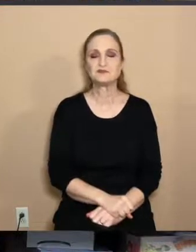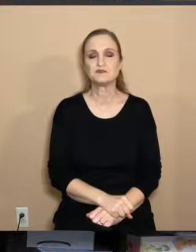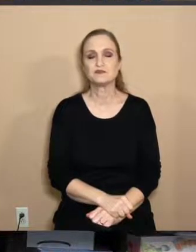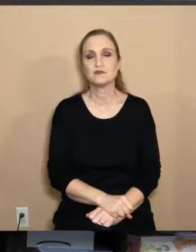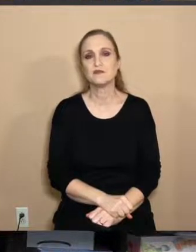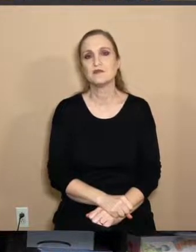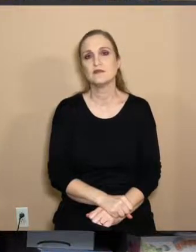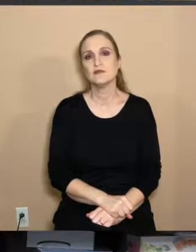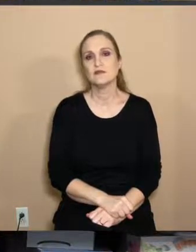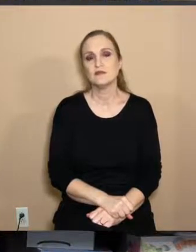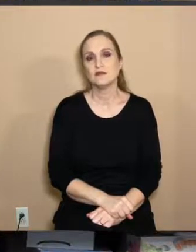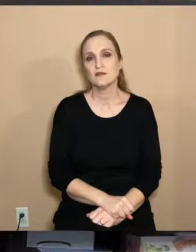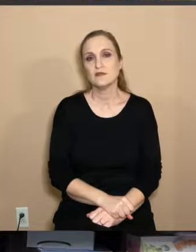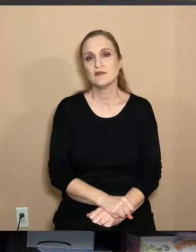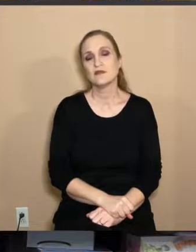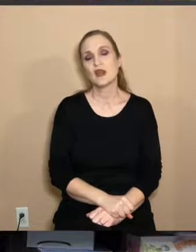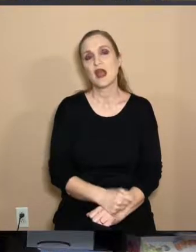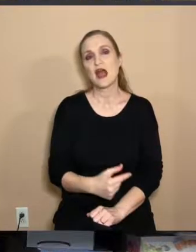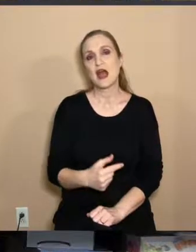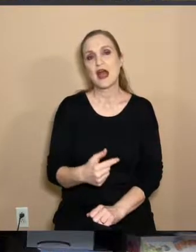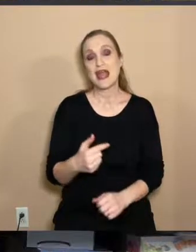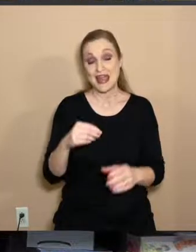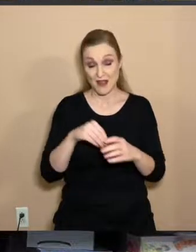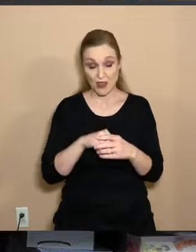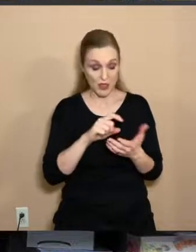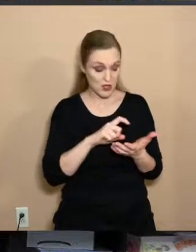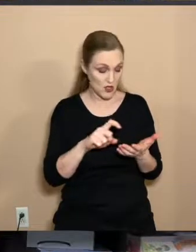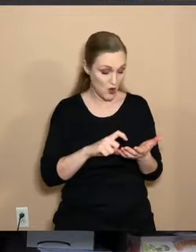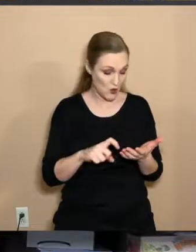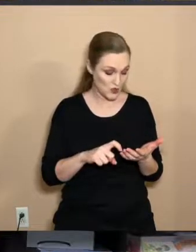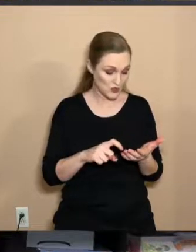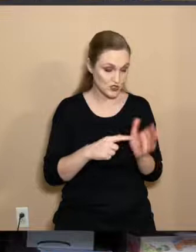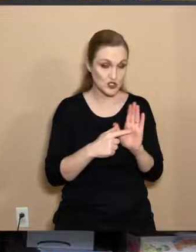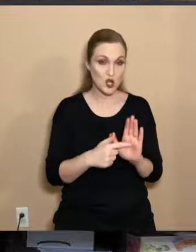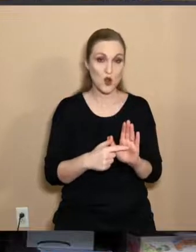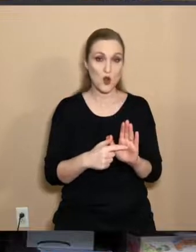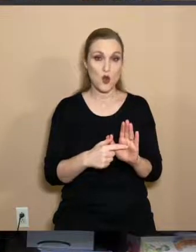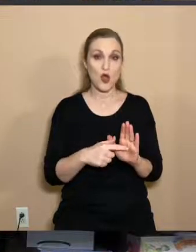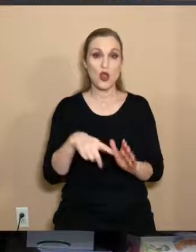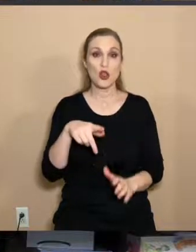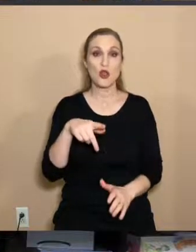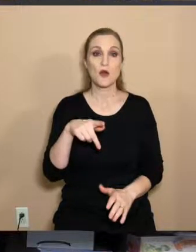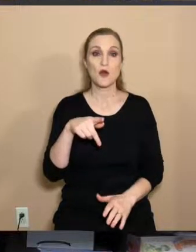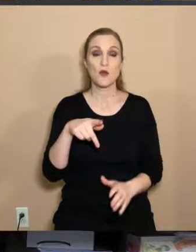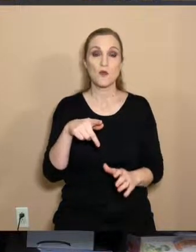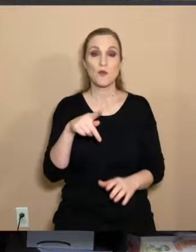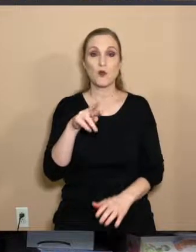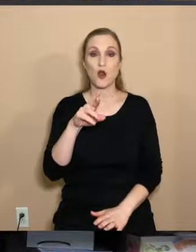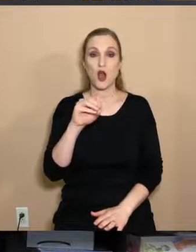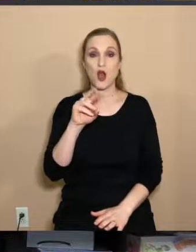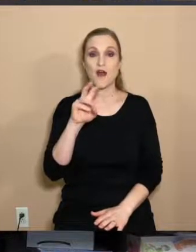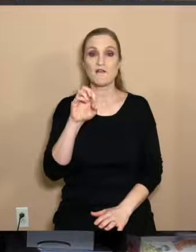Now, I have this in the notes, but the proverb, "nothing ventured, nothing gained,"